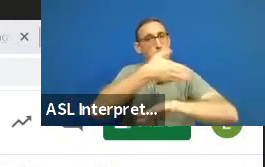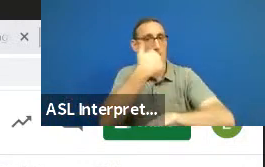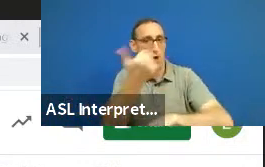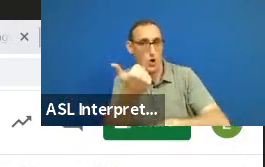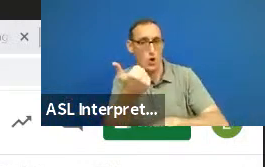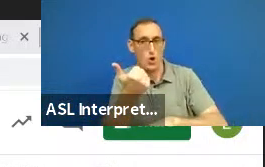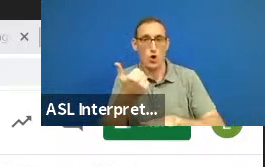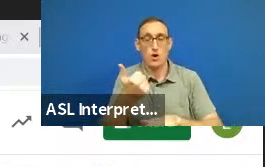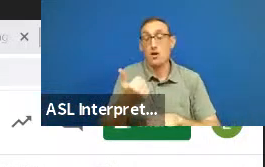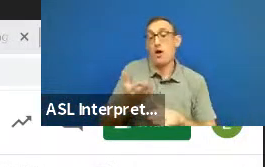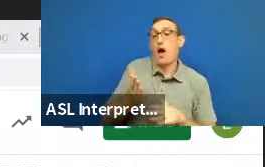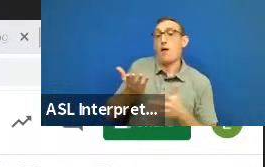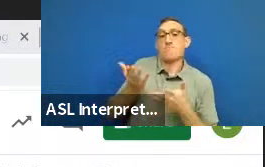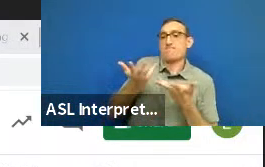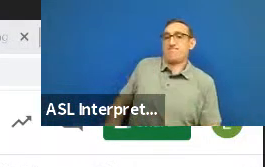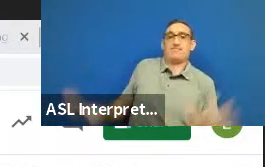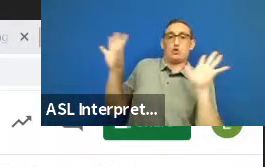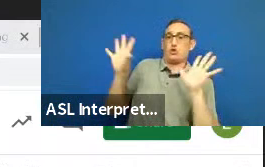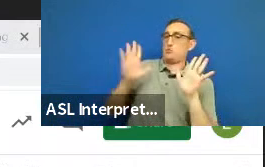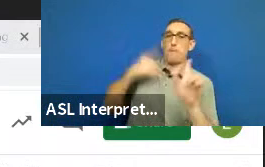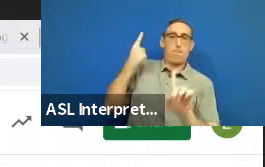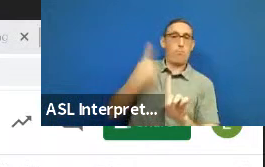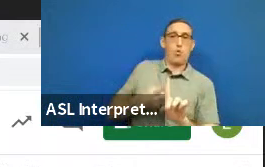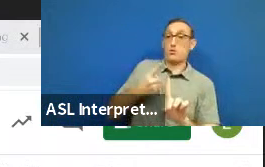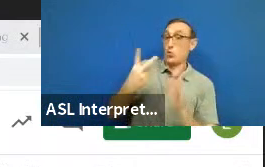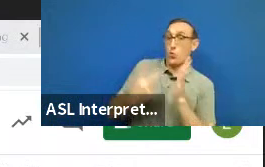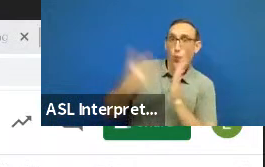point twice, so that's,